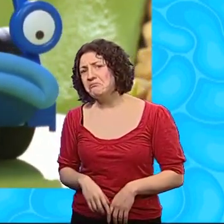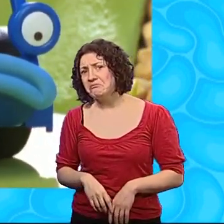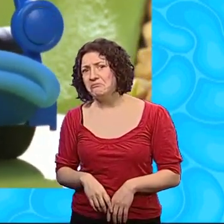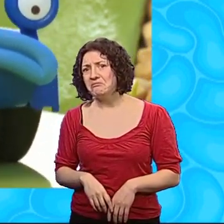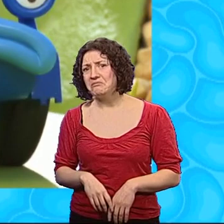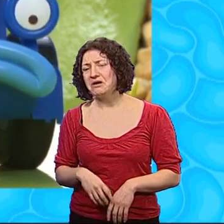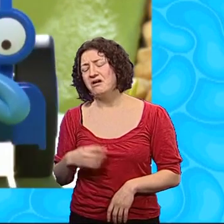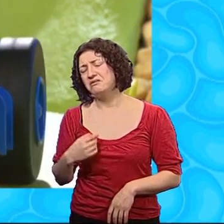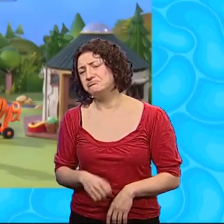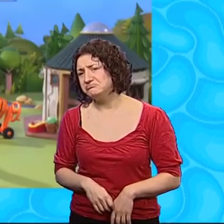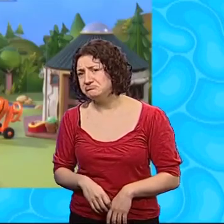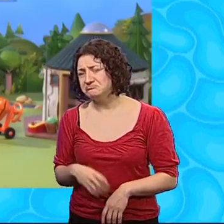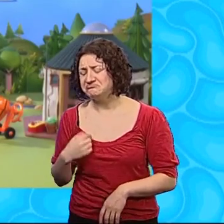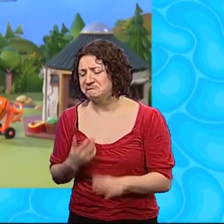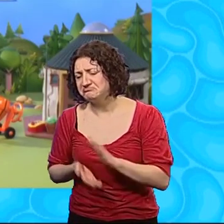haven't practiced.